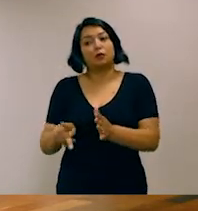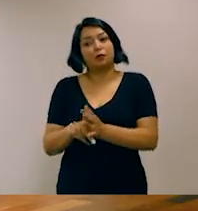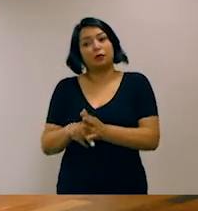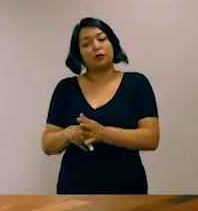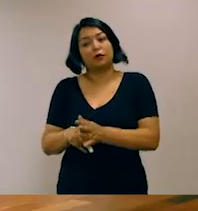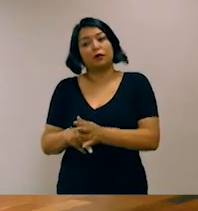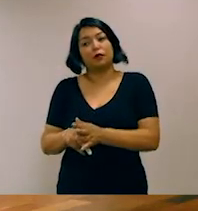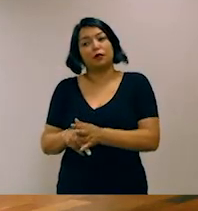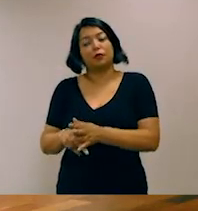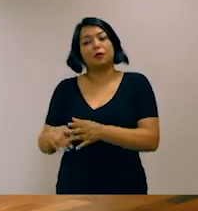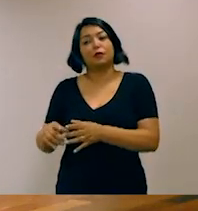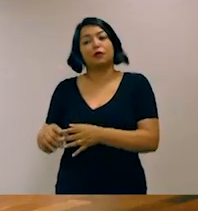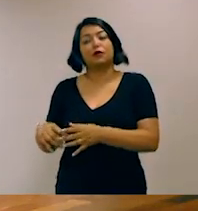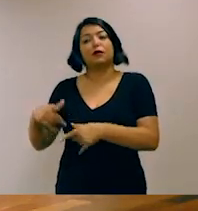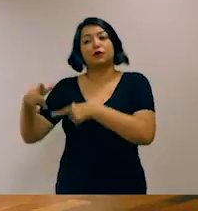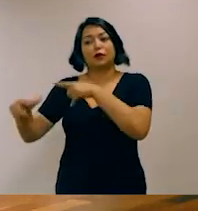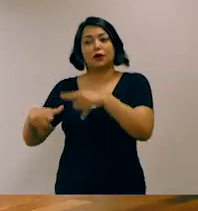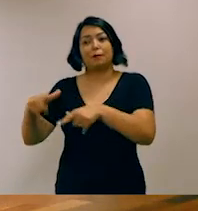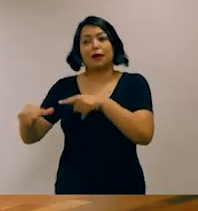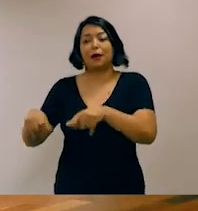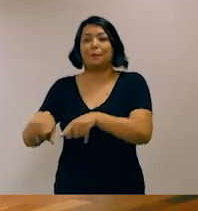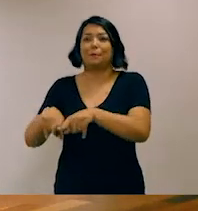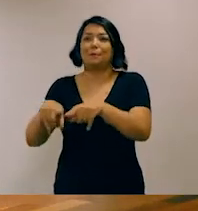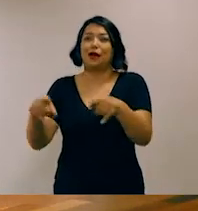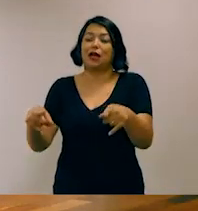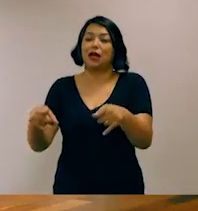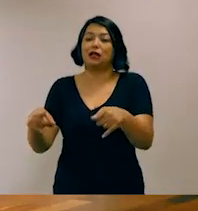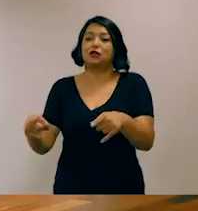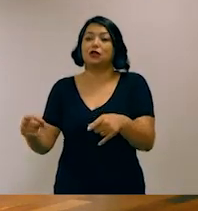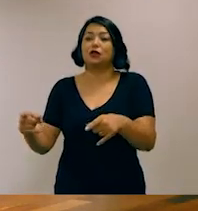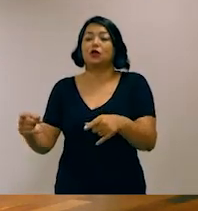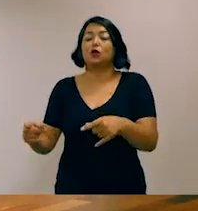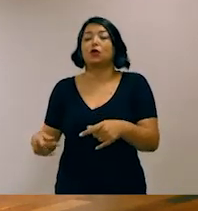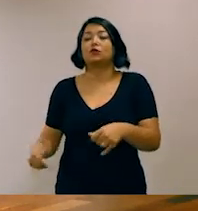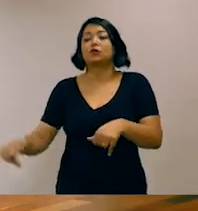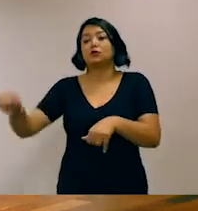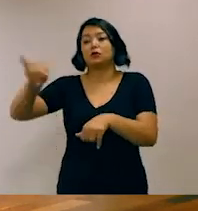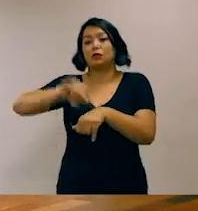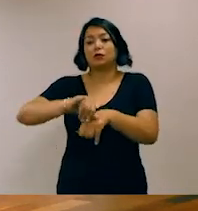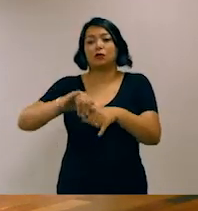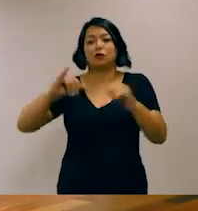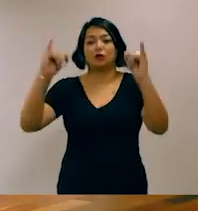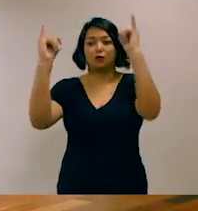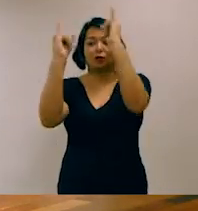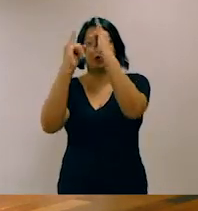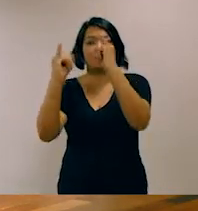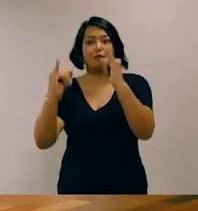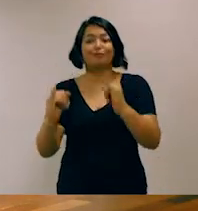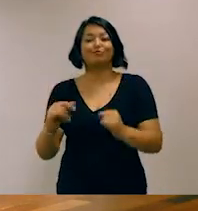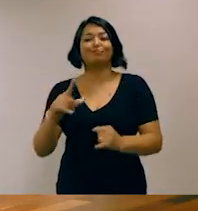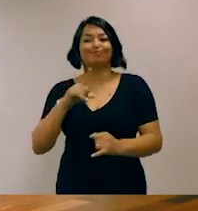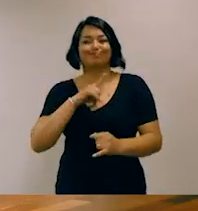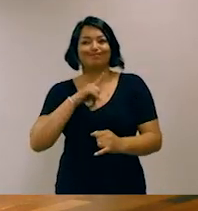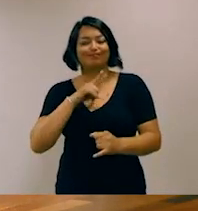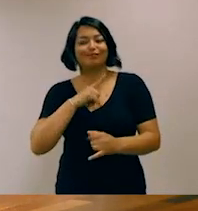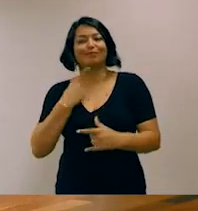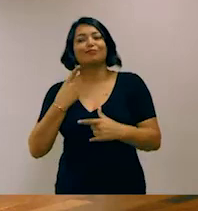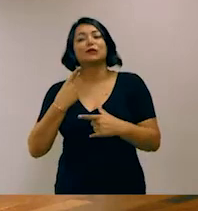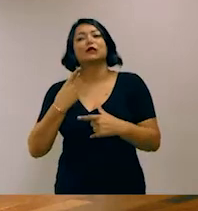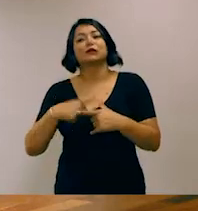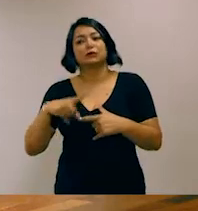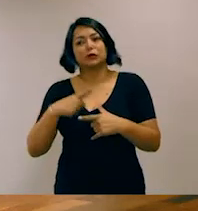Word document and then you generate a PDF, and then it's not a problem. But whenever you have the images, there